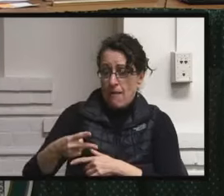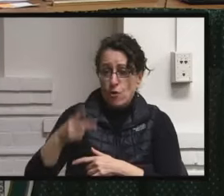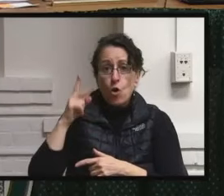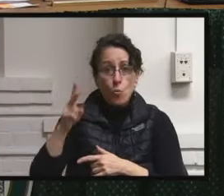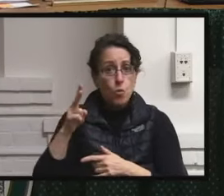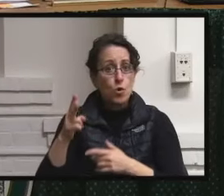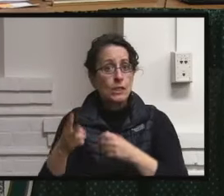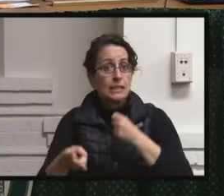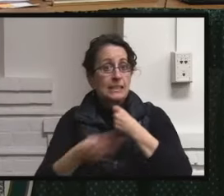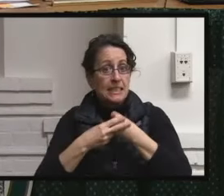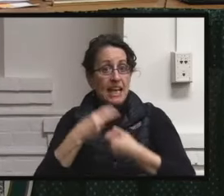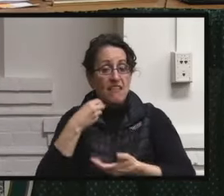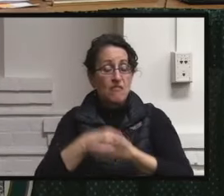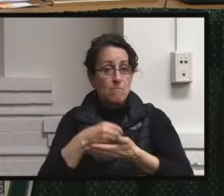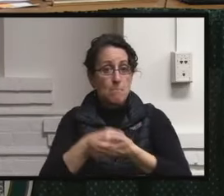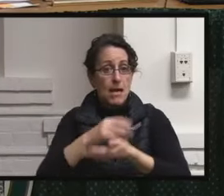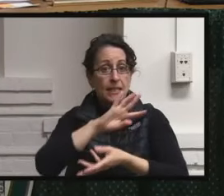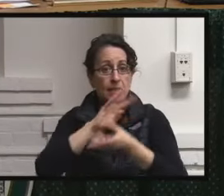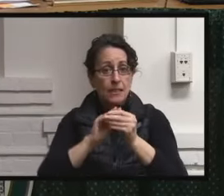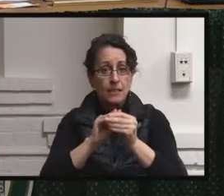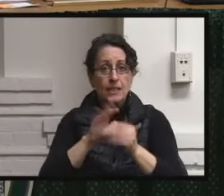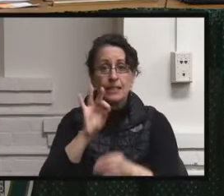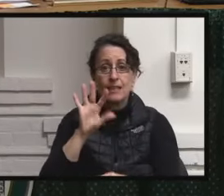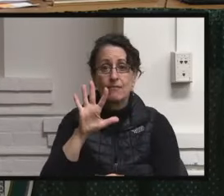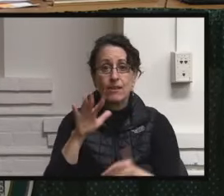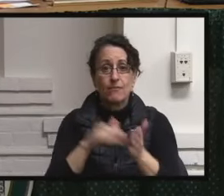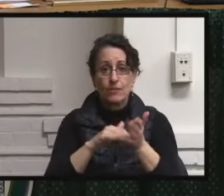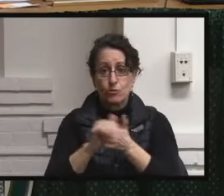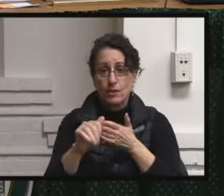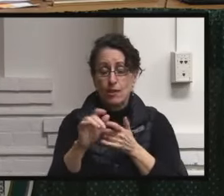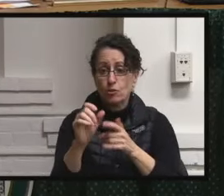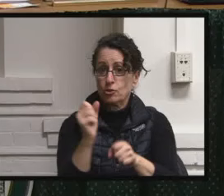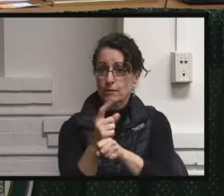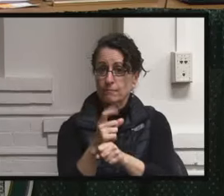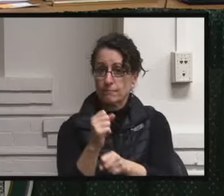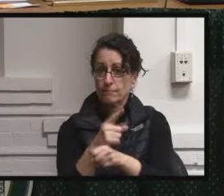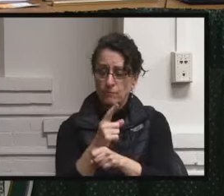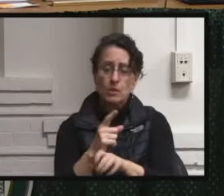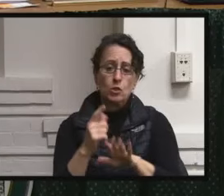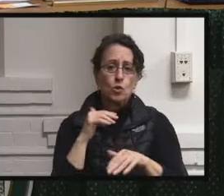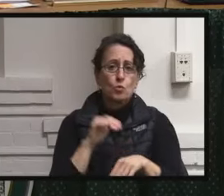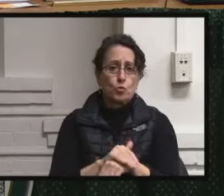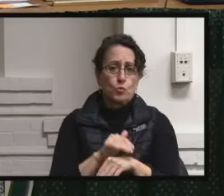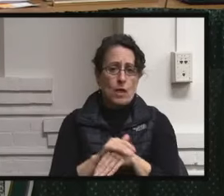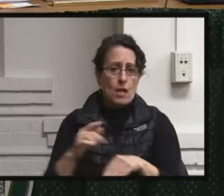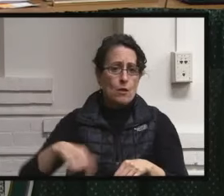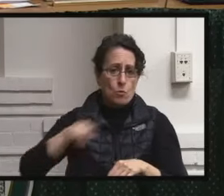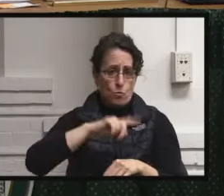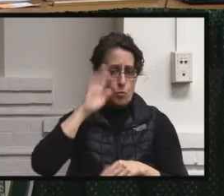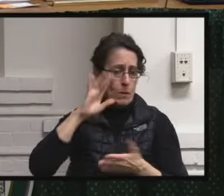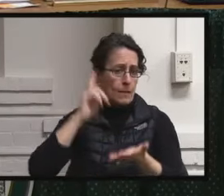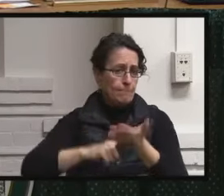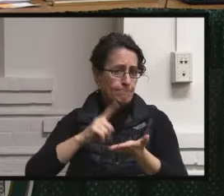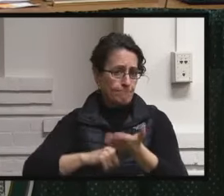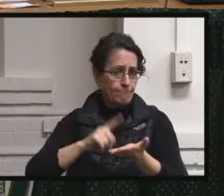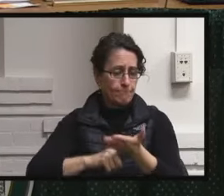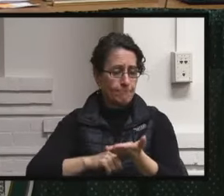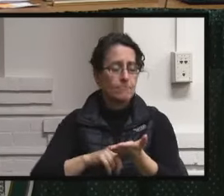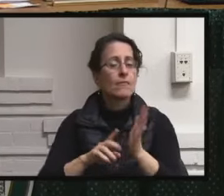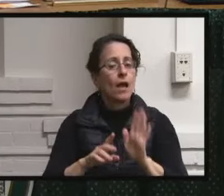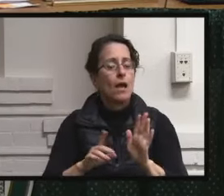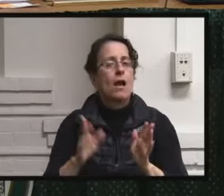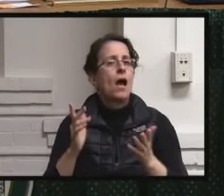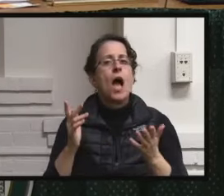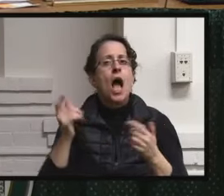$95,000 a year. Correct. And so we'll have some discussion about that tonight, because there are certainly issues that the